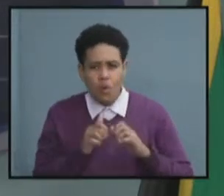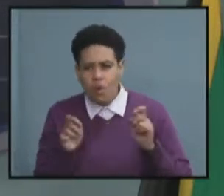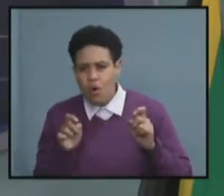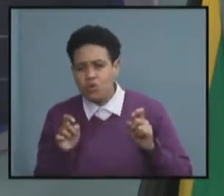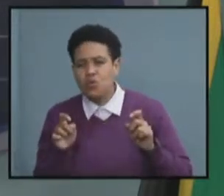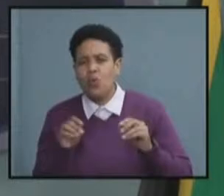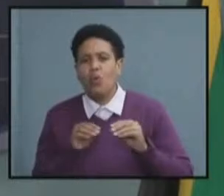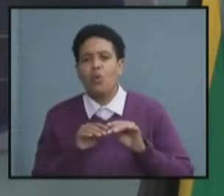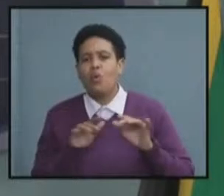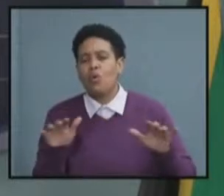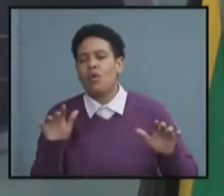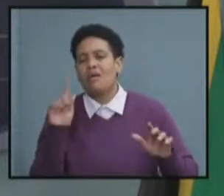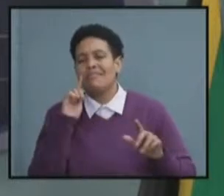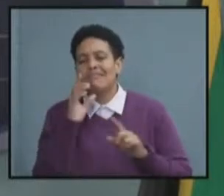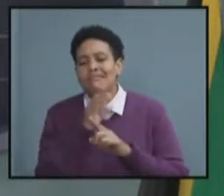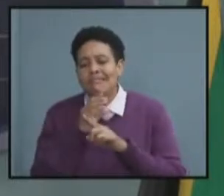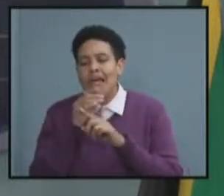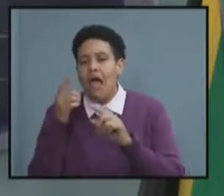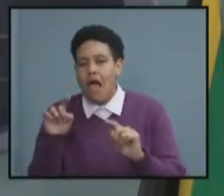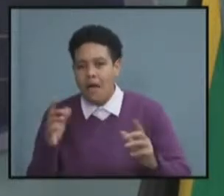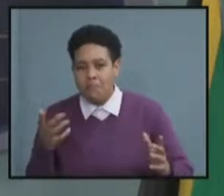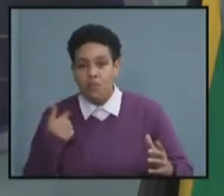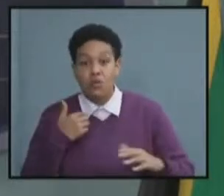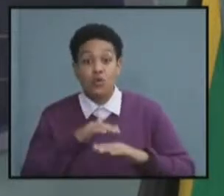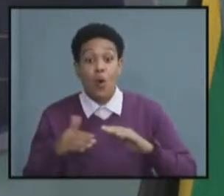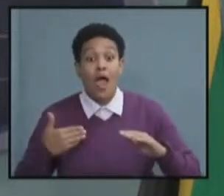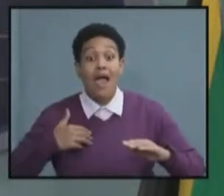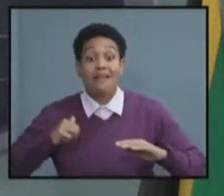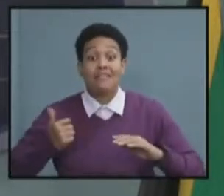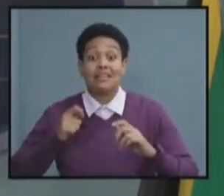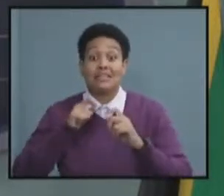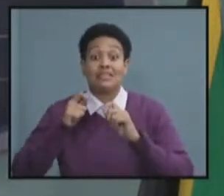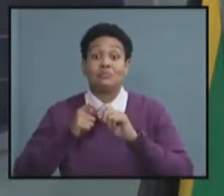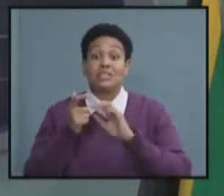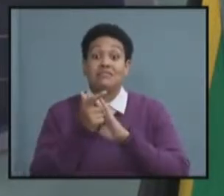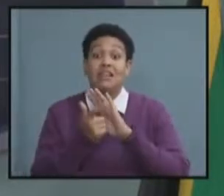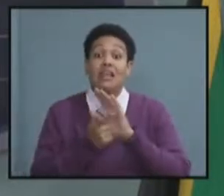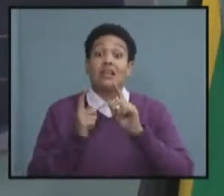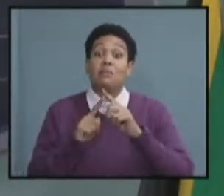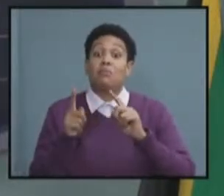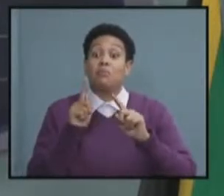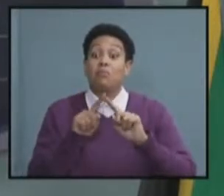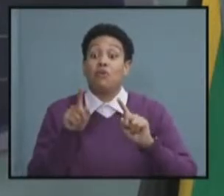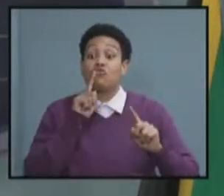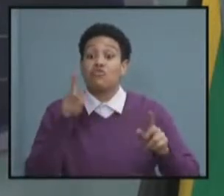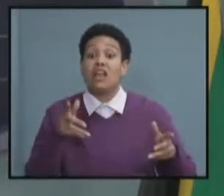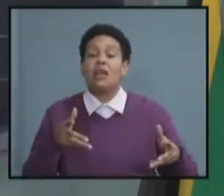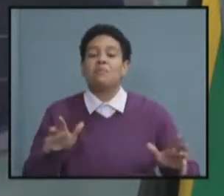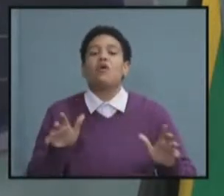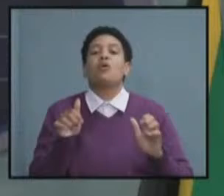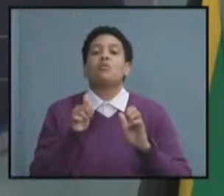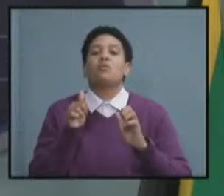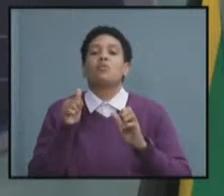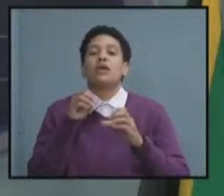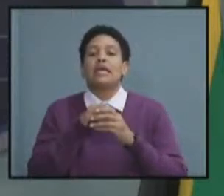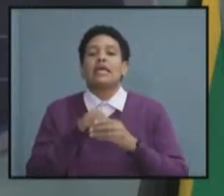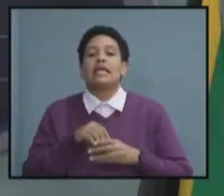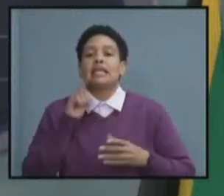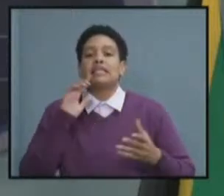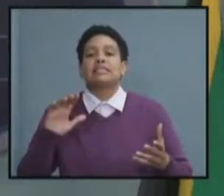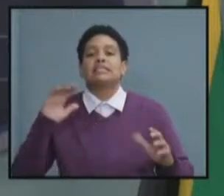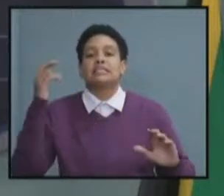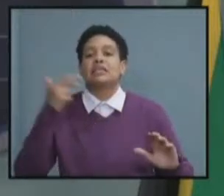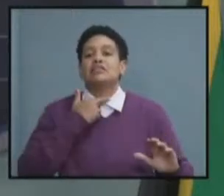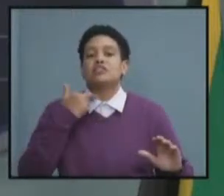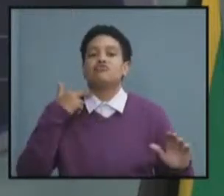of the disease. We do not have any specific legislation, but it is permitted within the terms of the Disaster